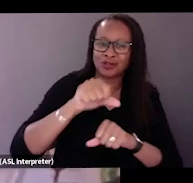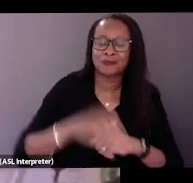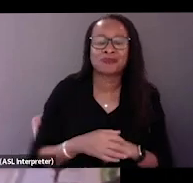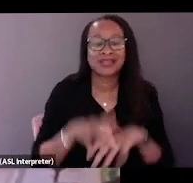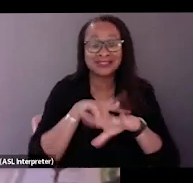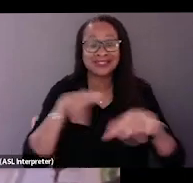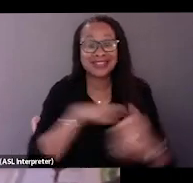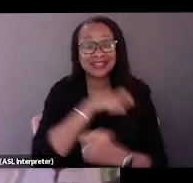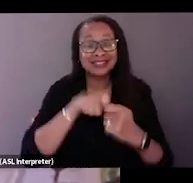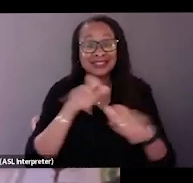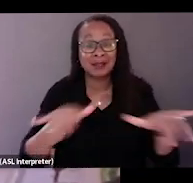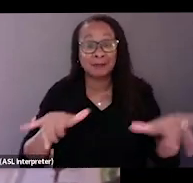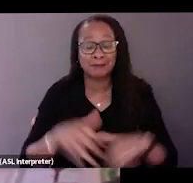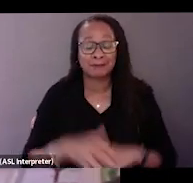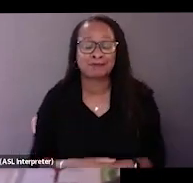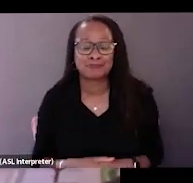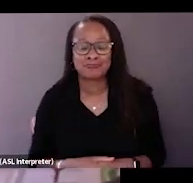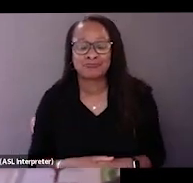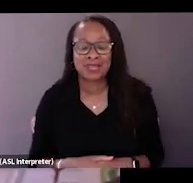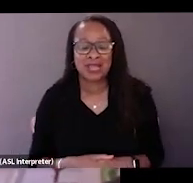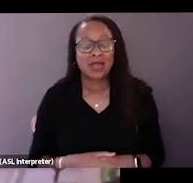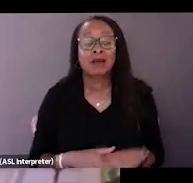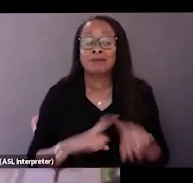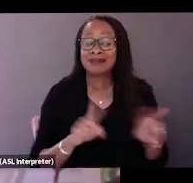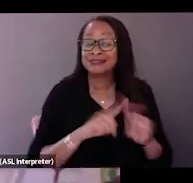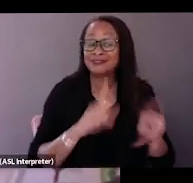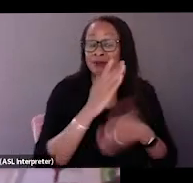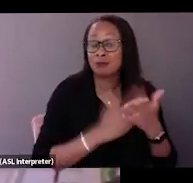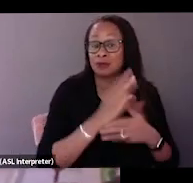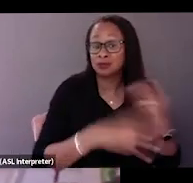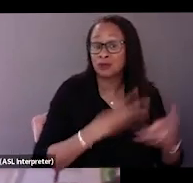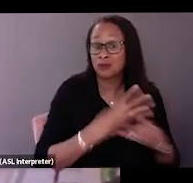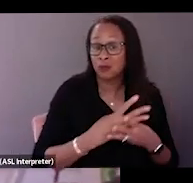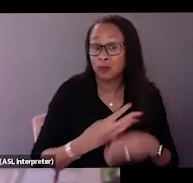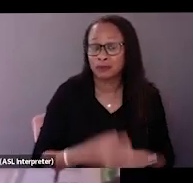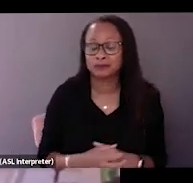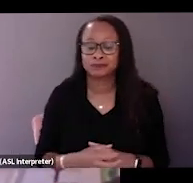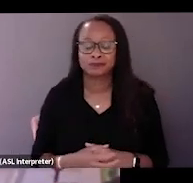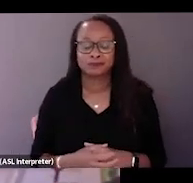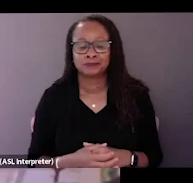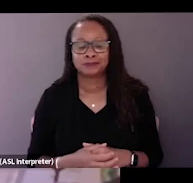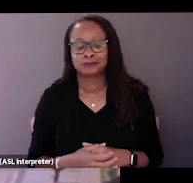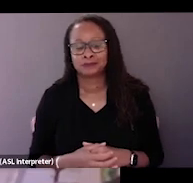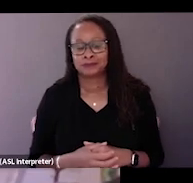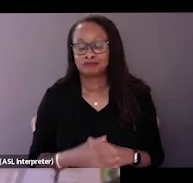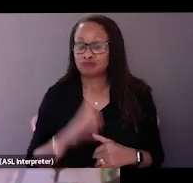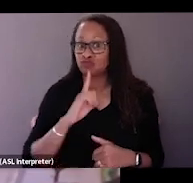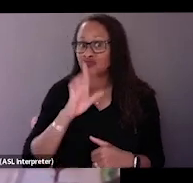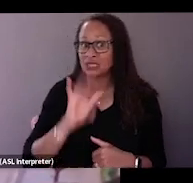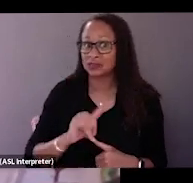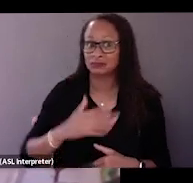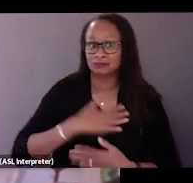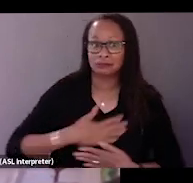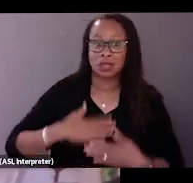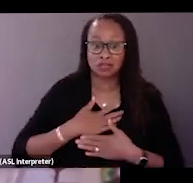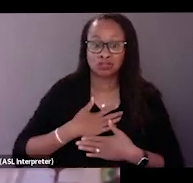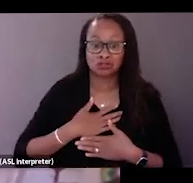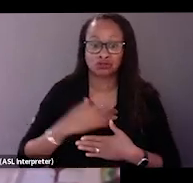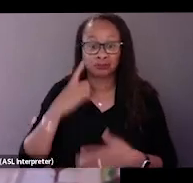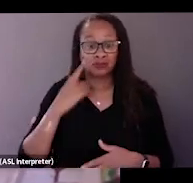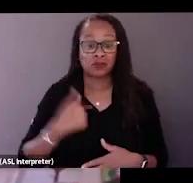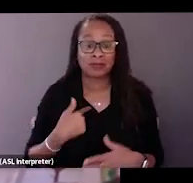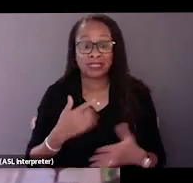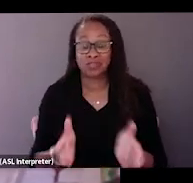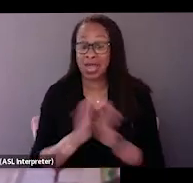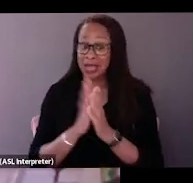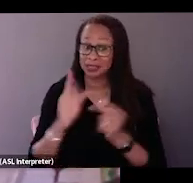exact same time in very different parts of the world. And so it is truly such a pleasure for me to